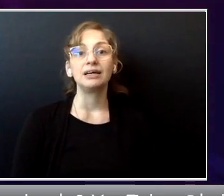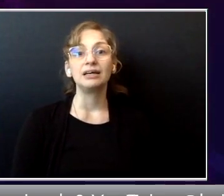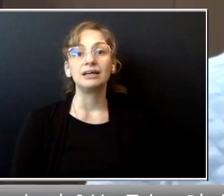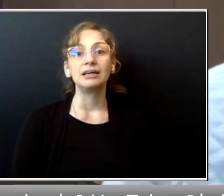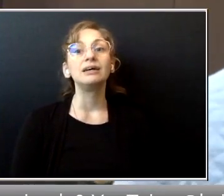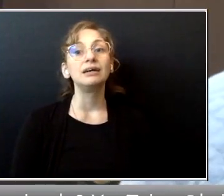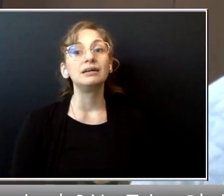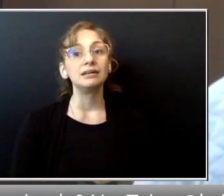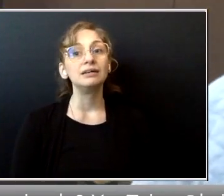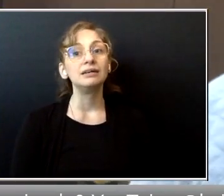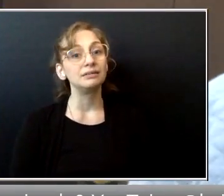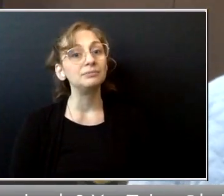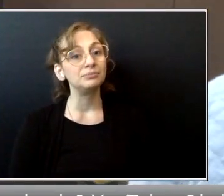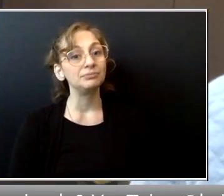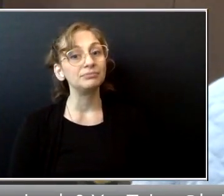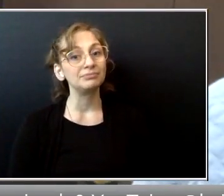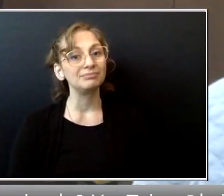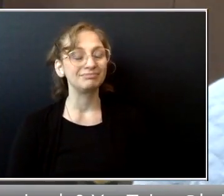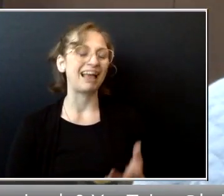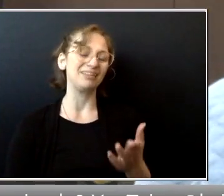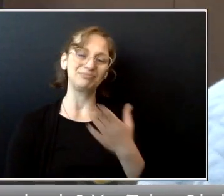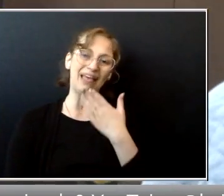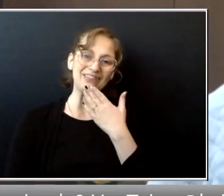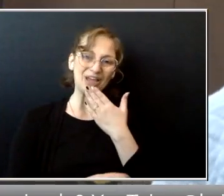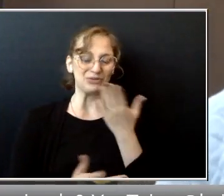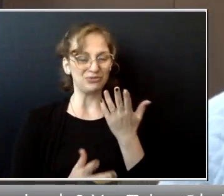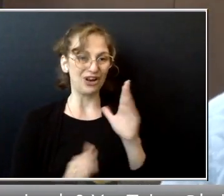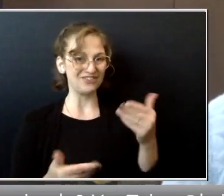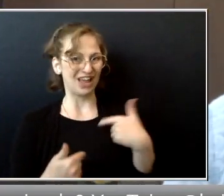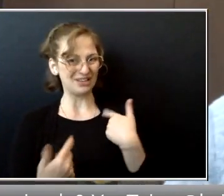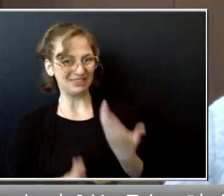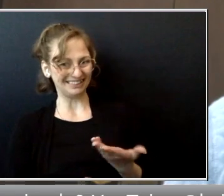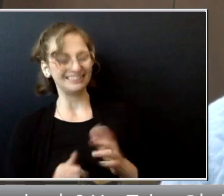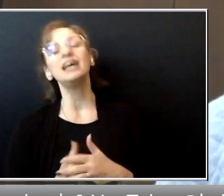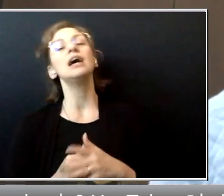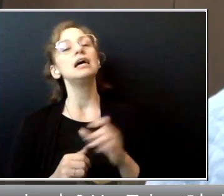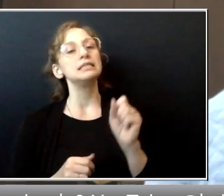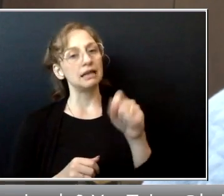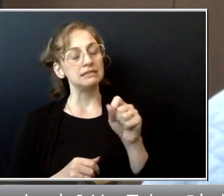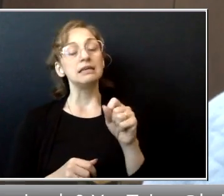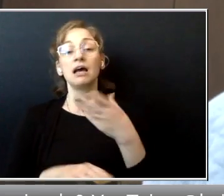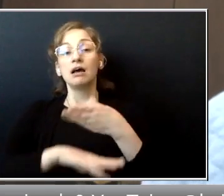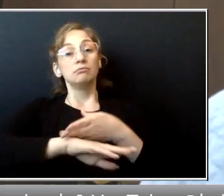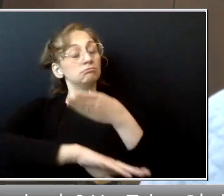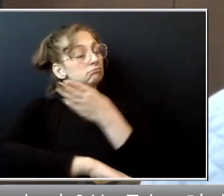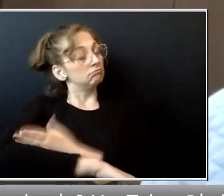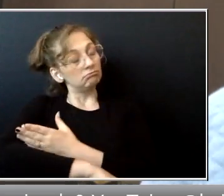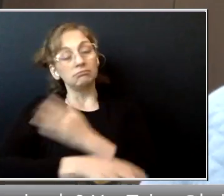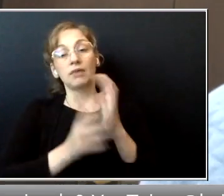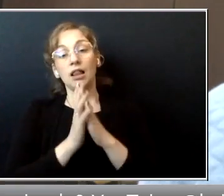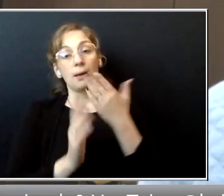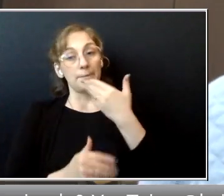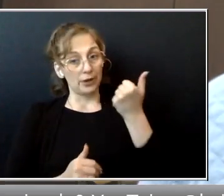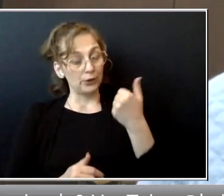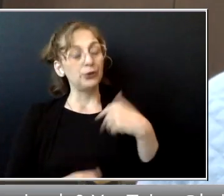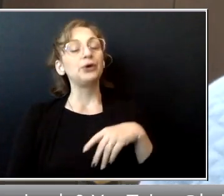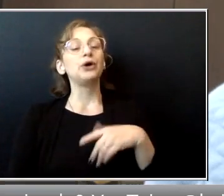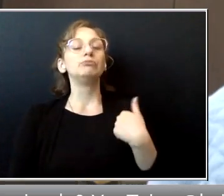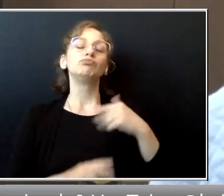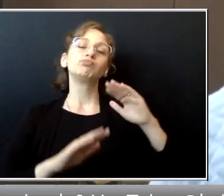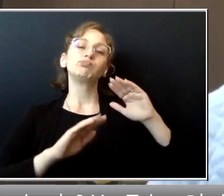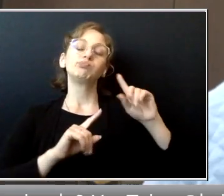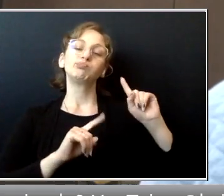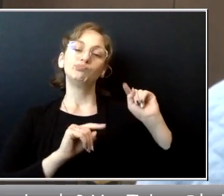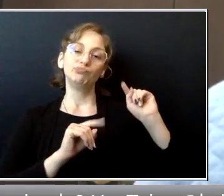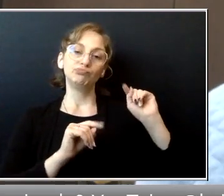Yeah, thanks, Alexis, for having me. It's doing much better. Been doing some regular follow-ups with